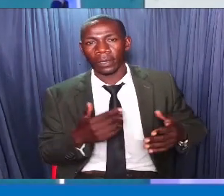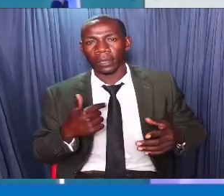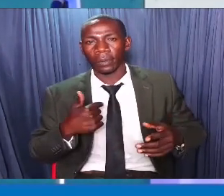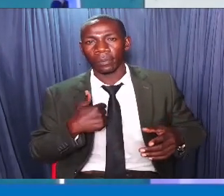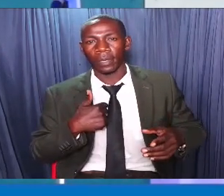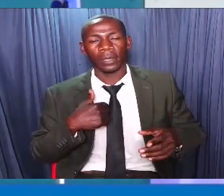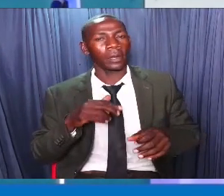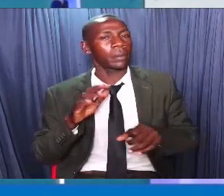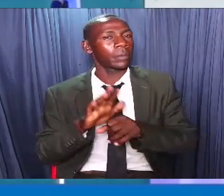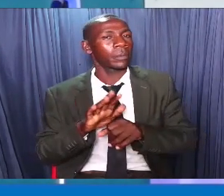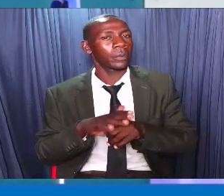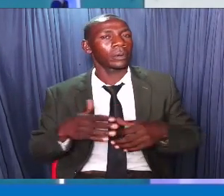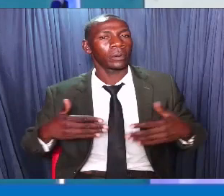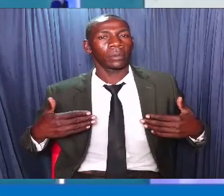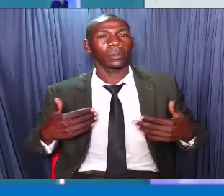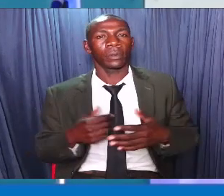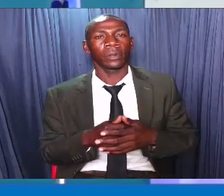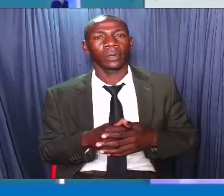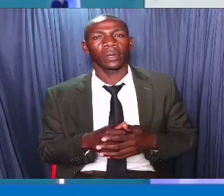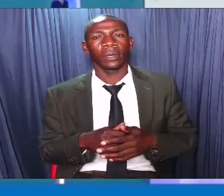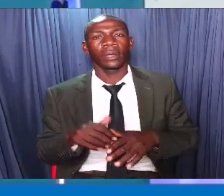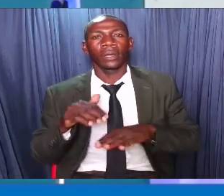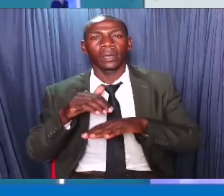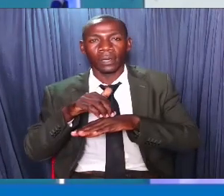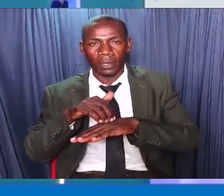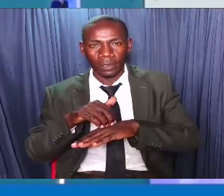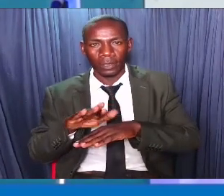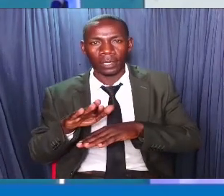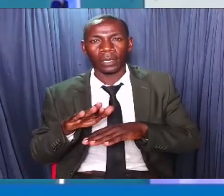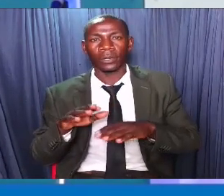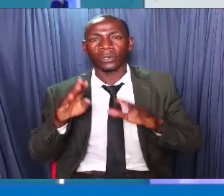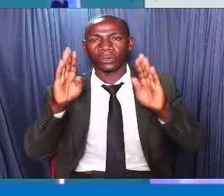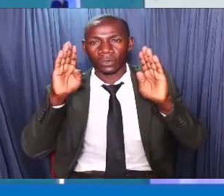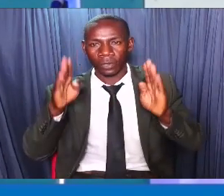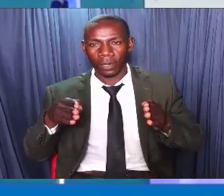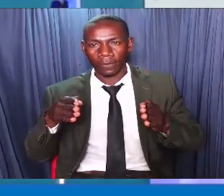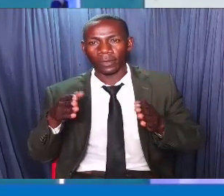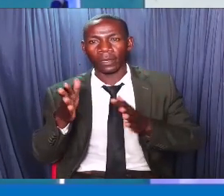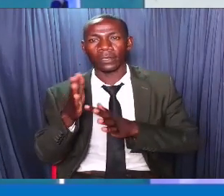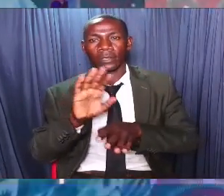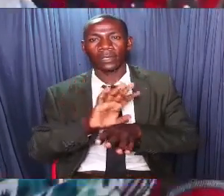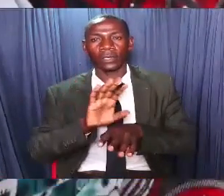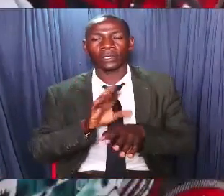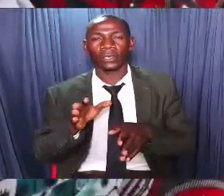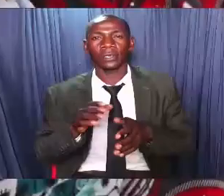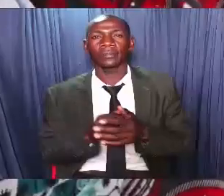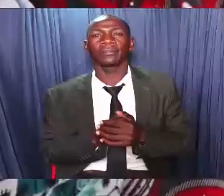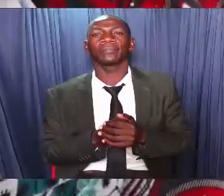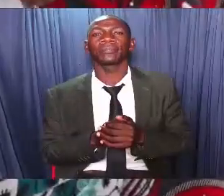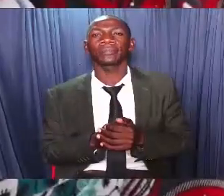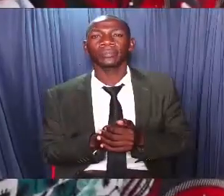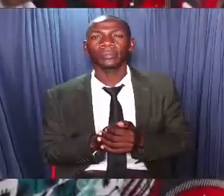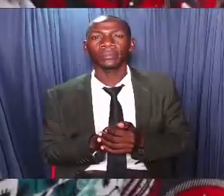nyingi. They welcomed me with a lot of joy. Na wakanituma nilisalimie kanisa. And they sent me to send to share the church.